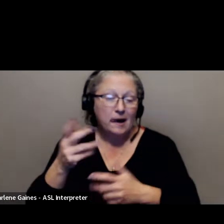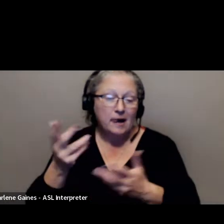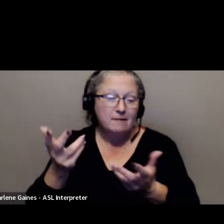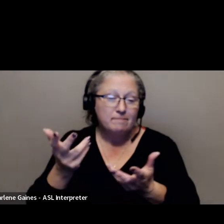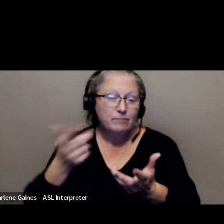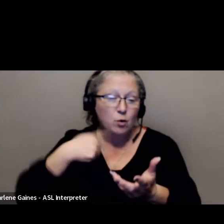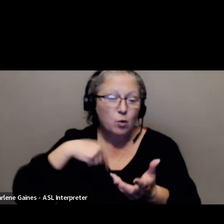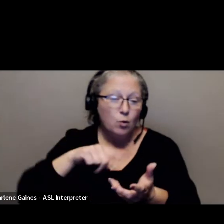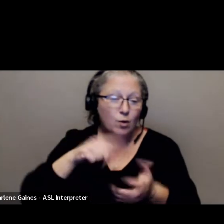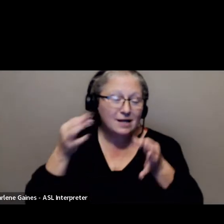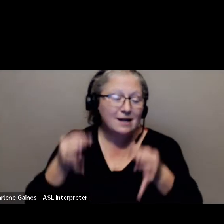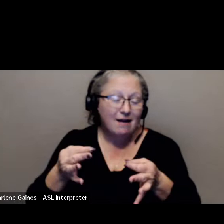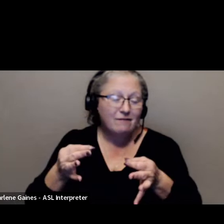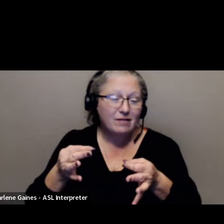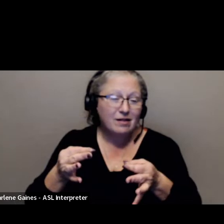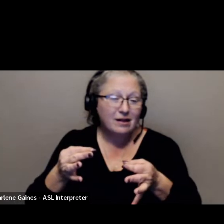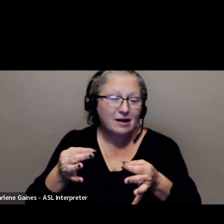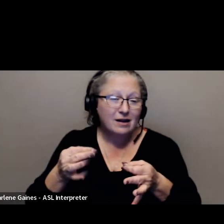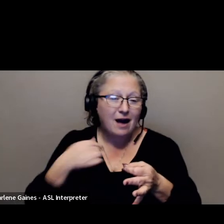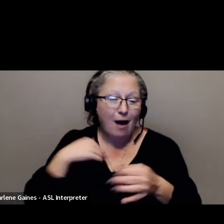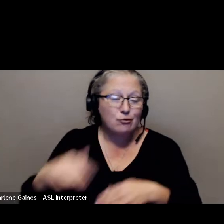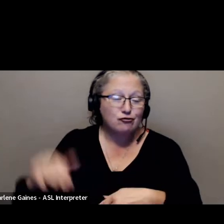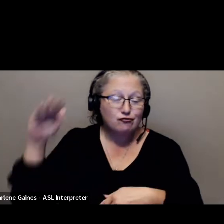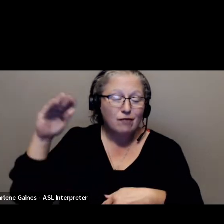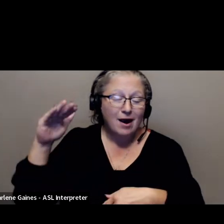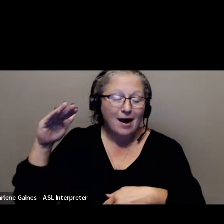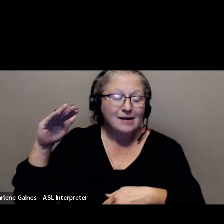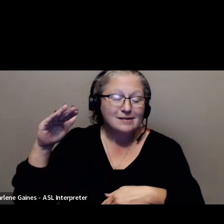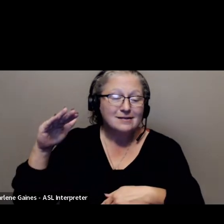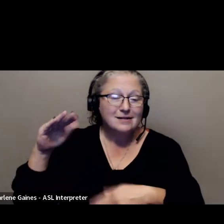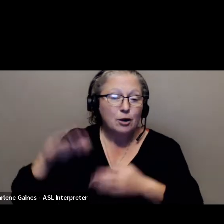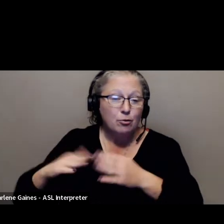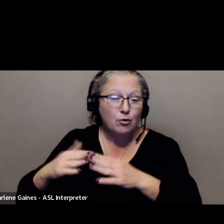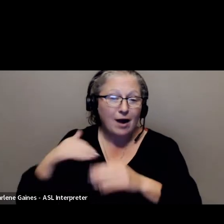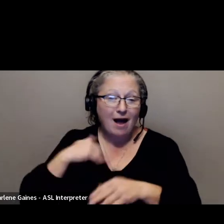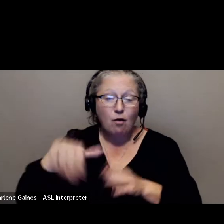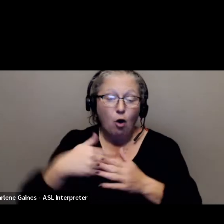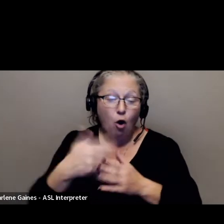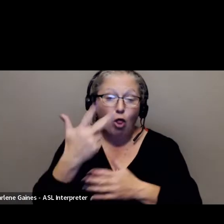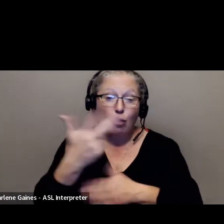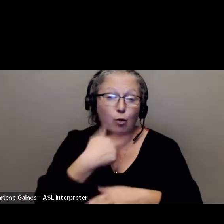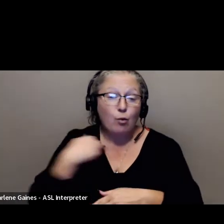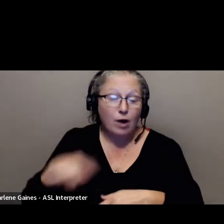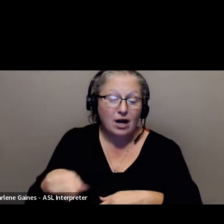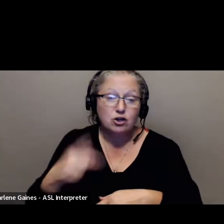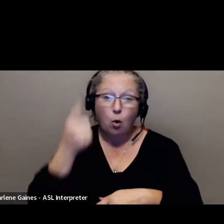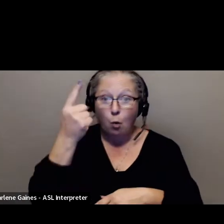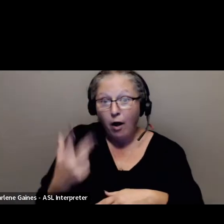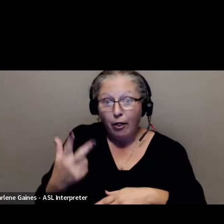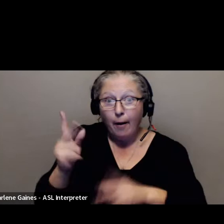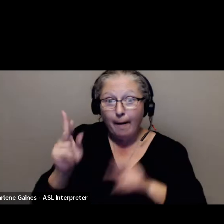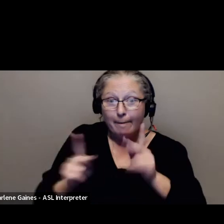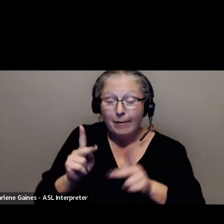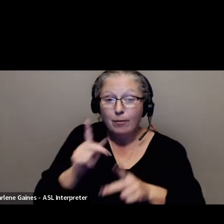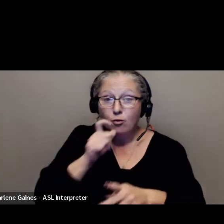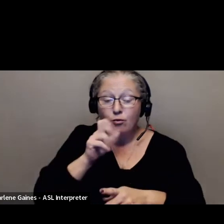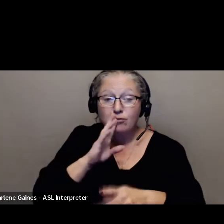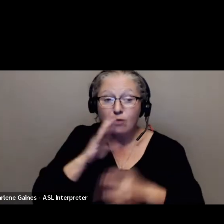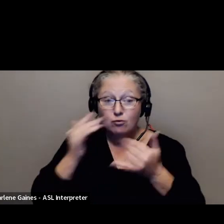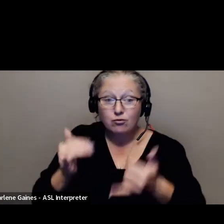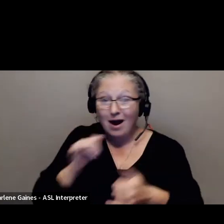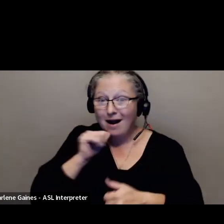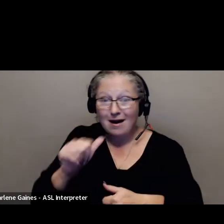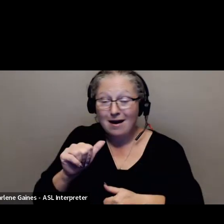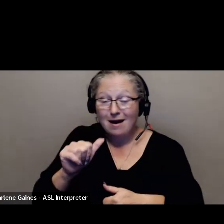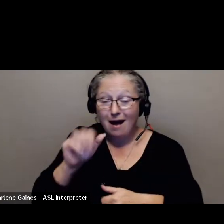We've definitely, I was raised in a neighborhood that had all three religions. Actually, 1/3 of the people who spoke today are not